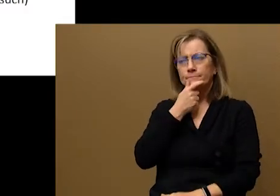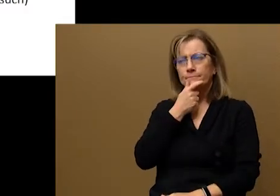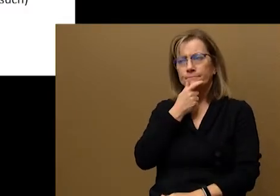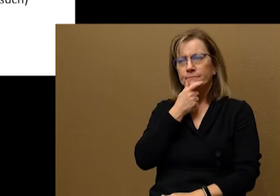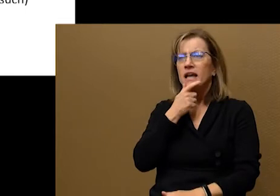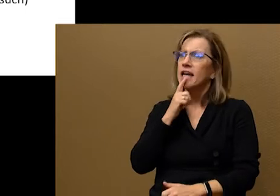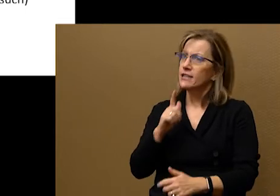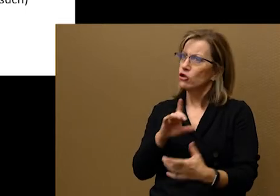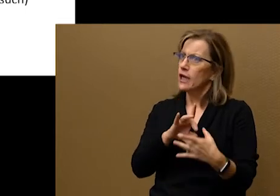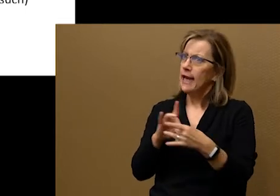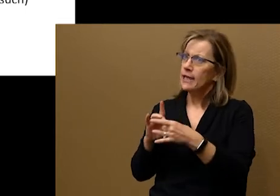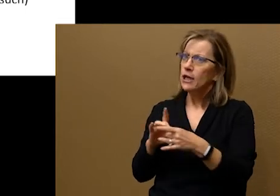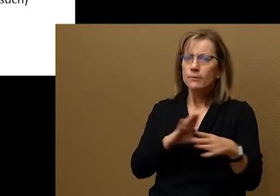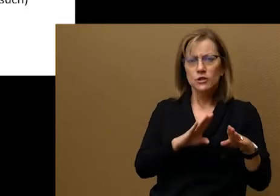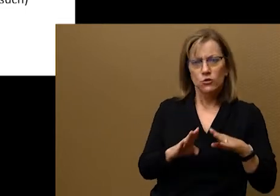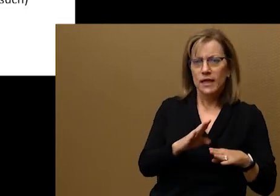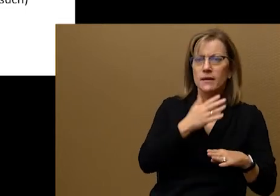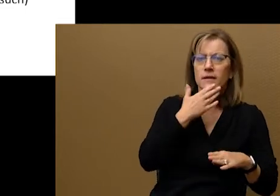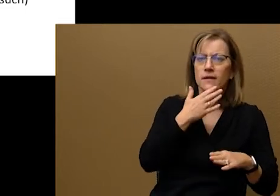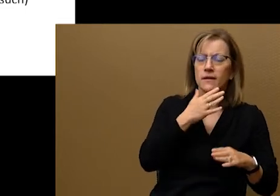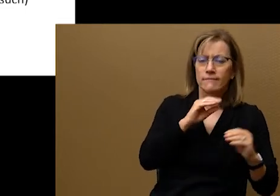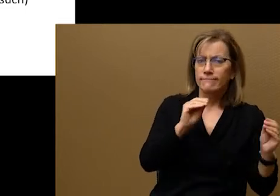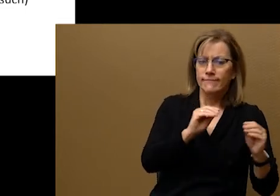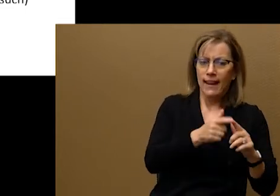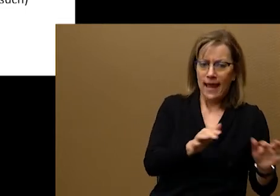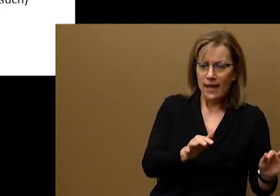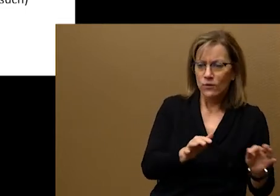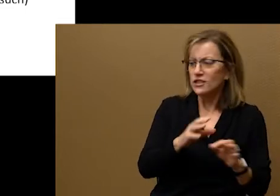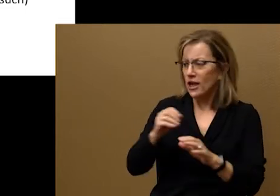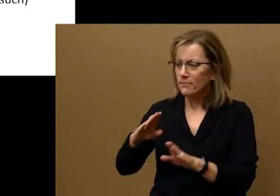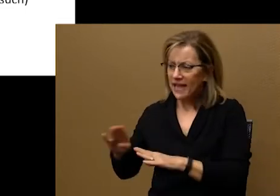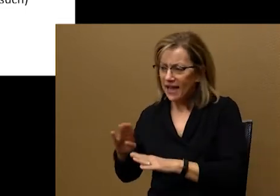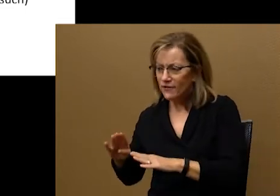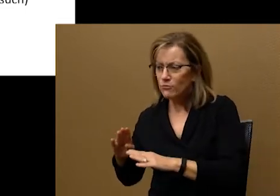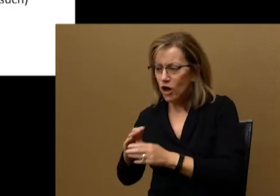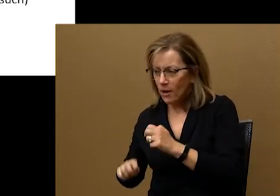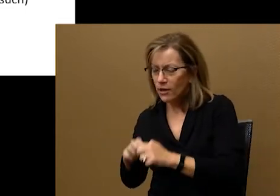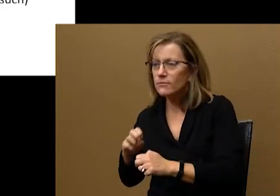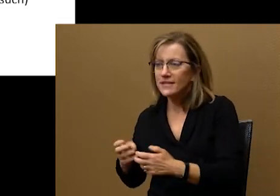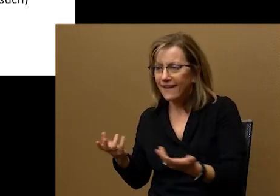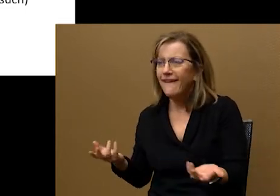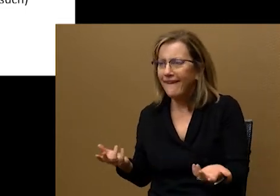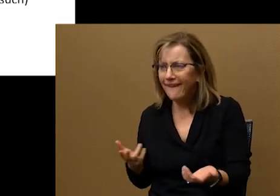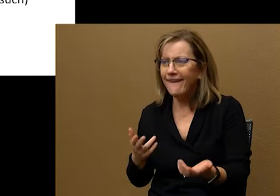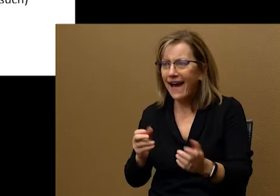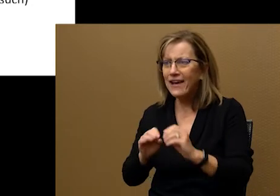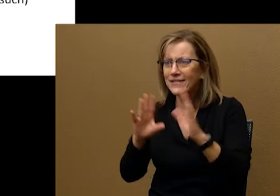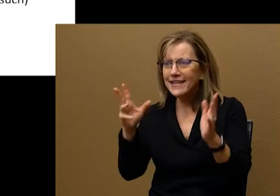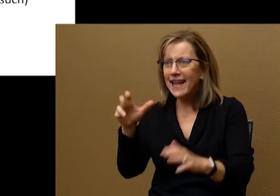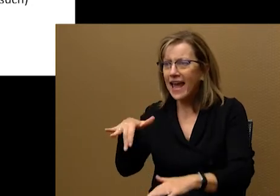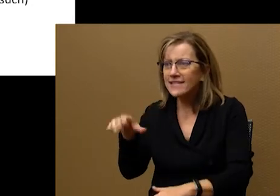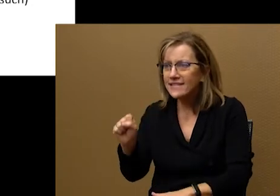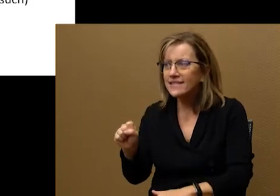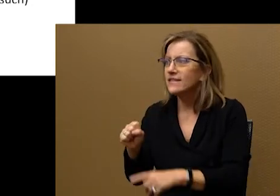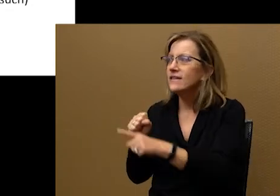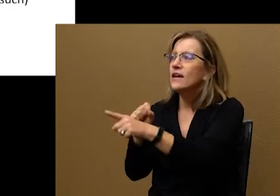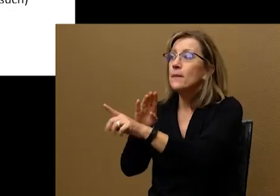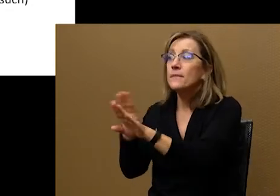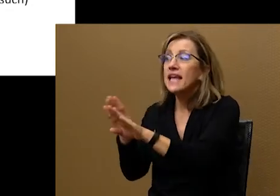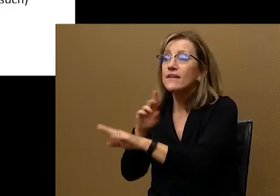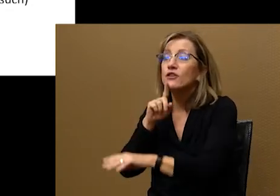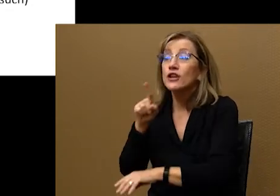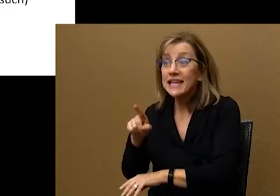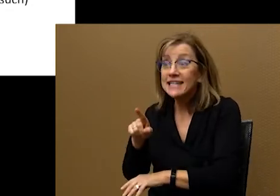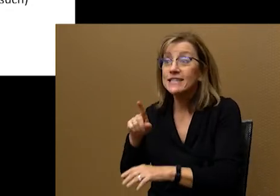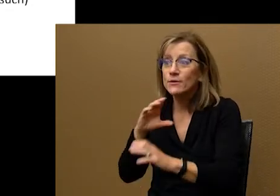there a connection between poor language skills and behavior problems? Is there a connection? You know there is. Behavior